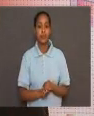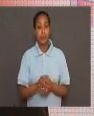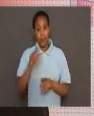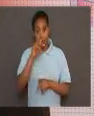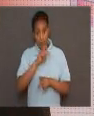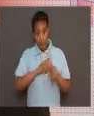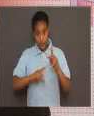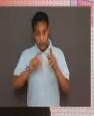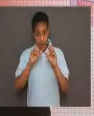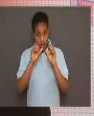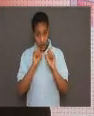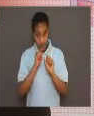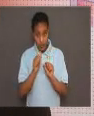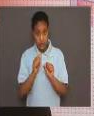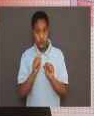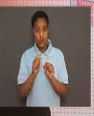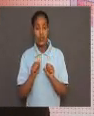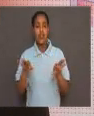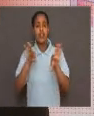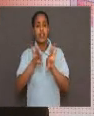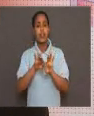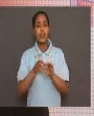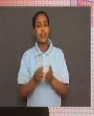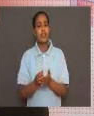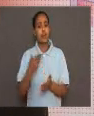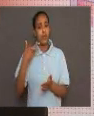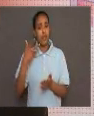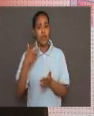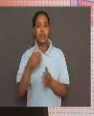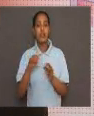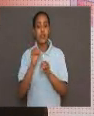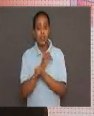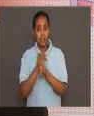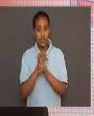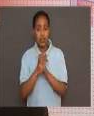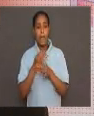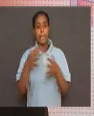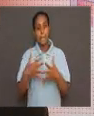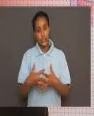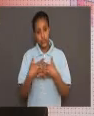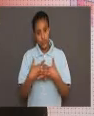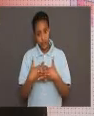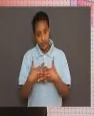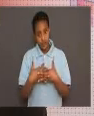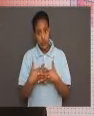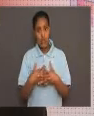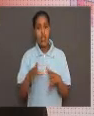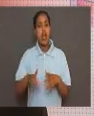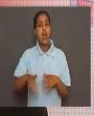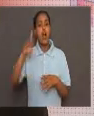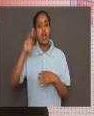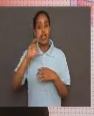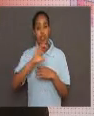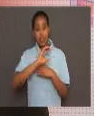People, on the other hand, need expensive industrial machinery, high